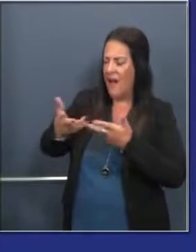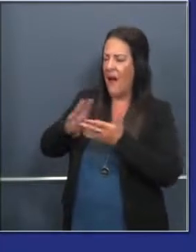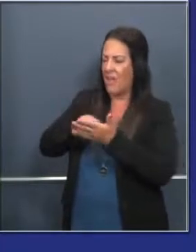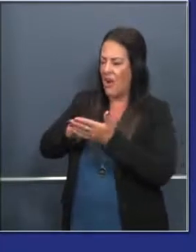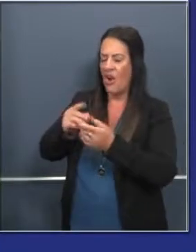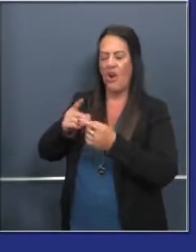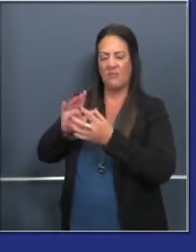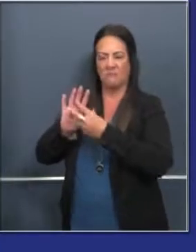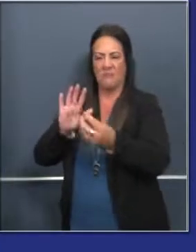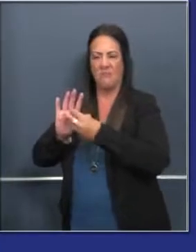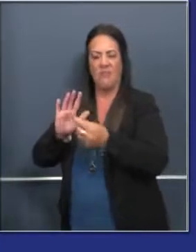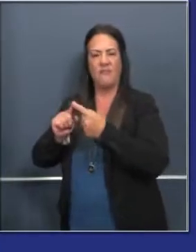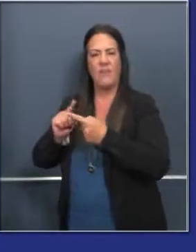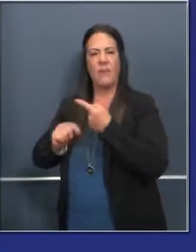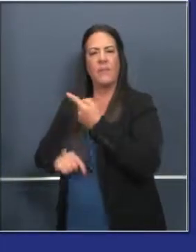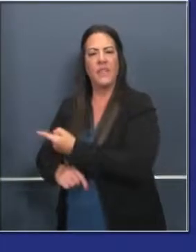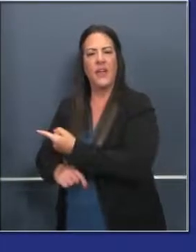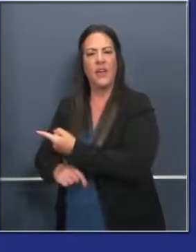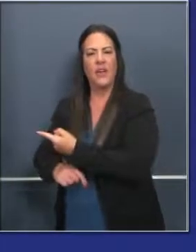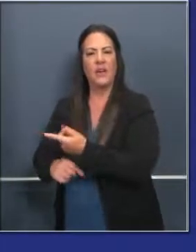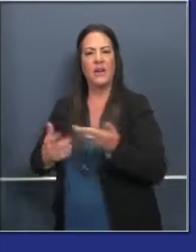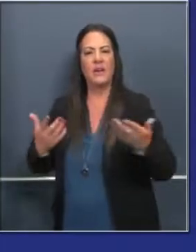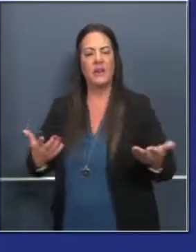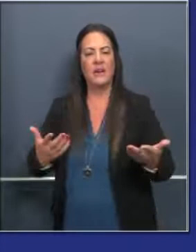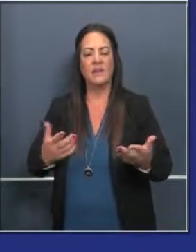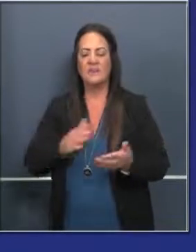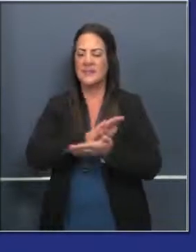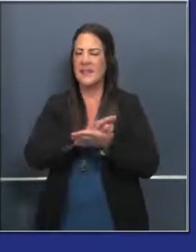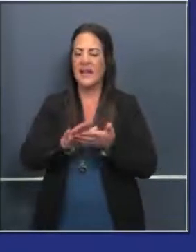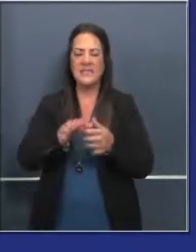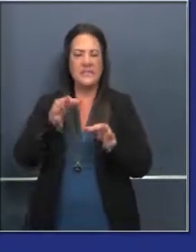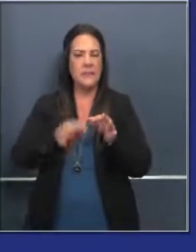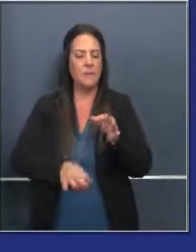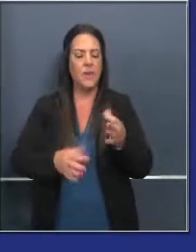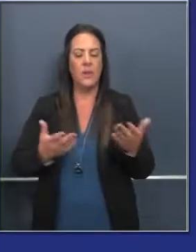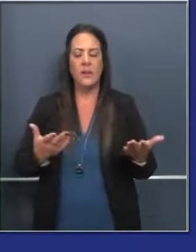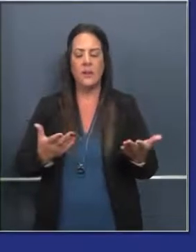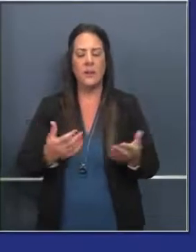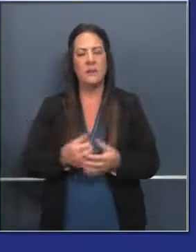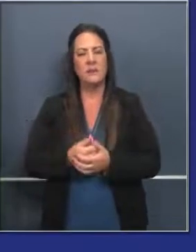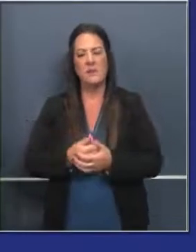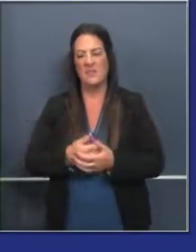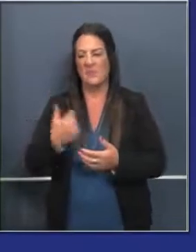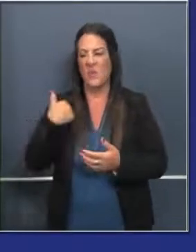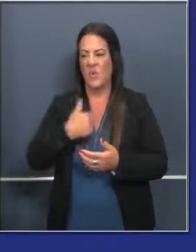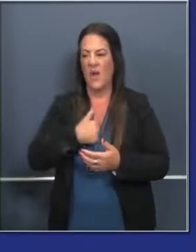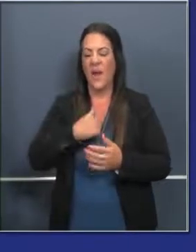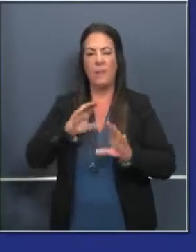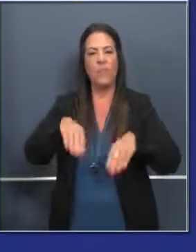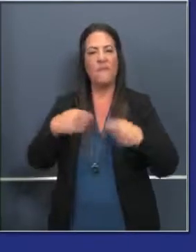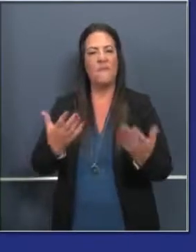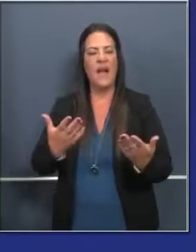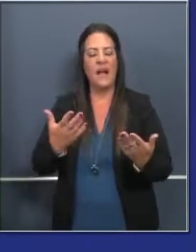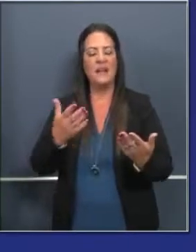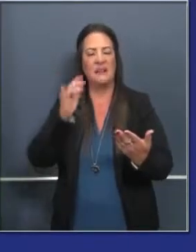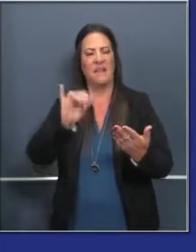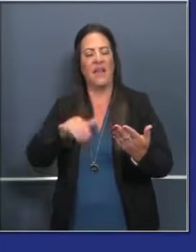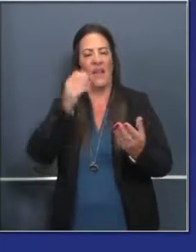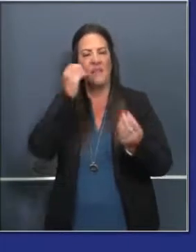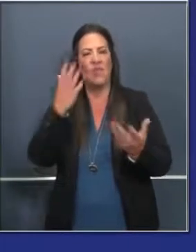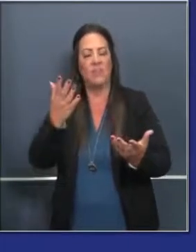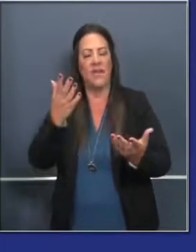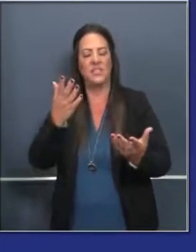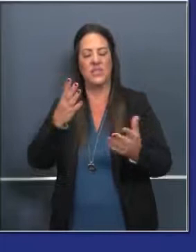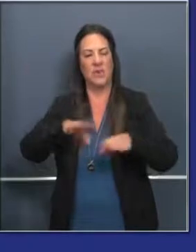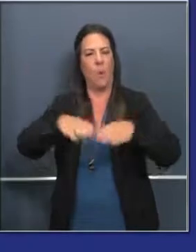forgive me, APIs and these simple protocols. We're doing something much more dynamic, something much